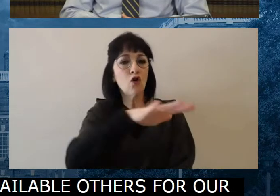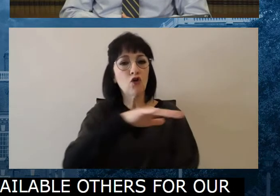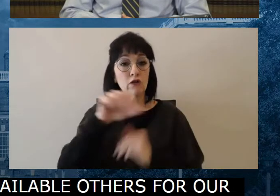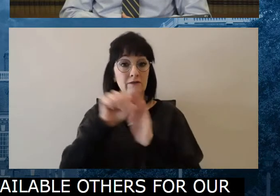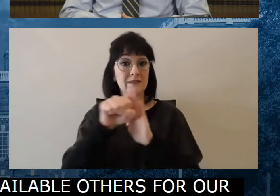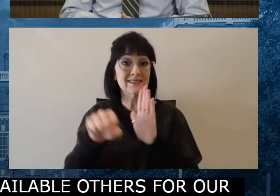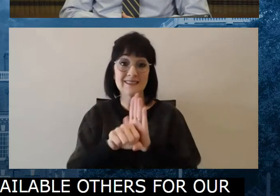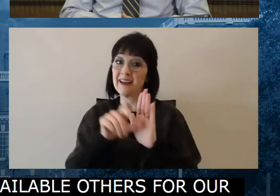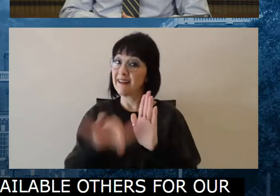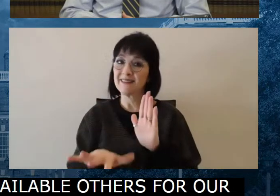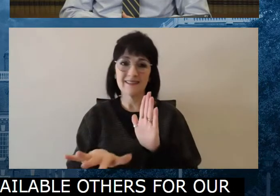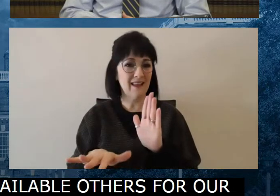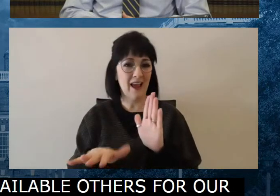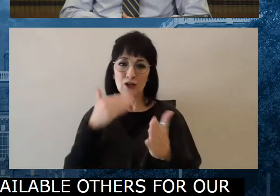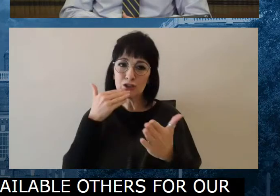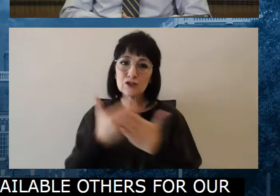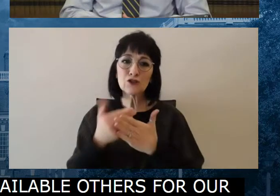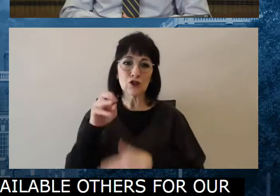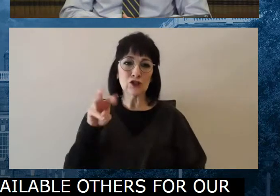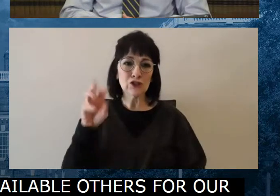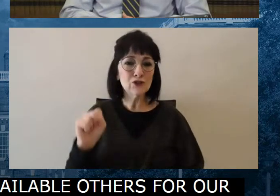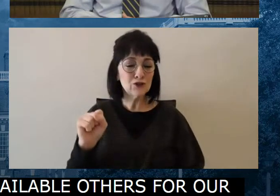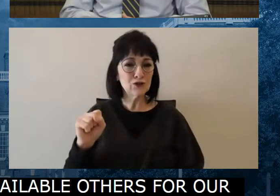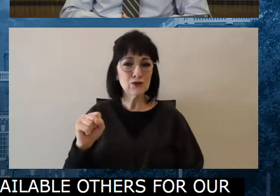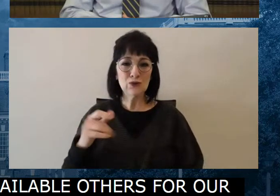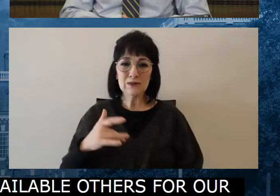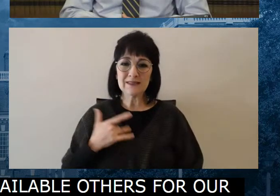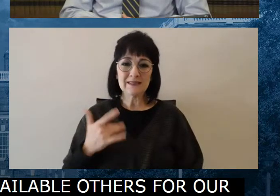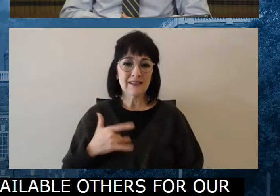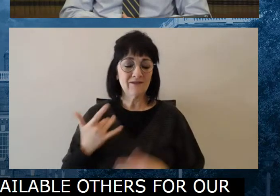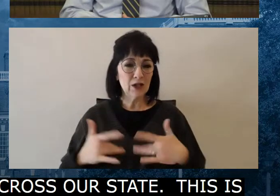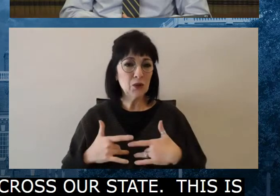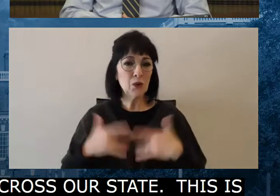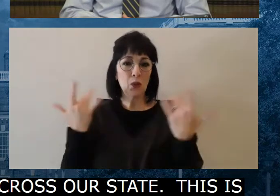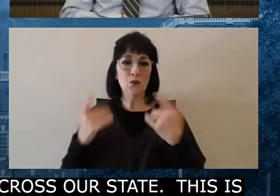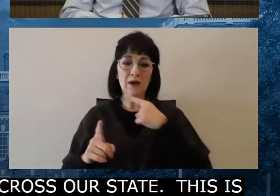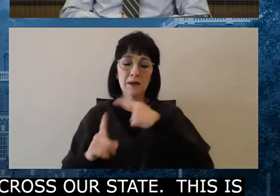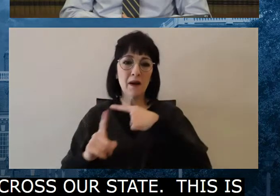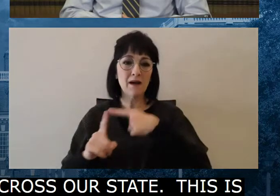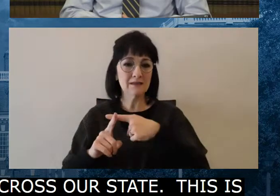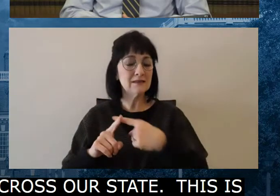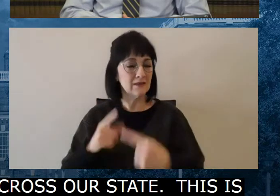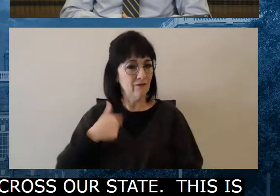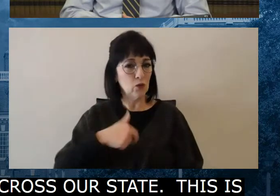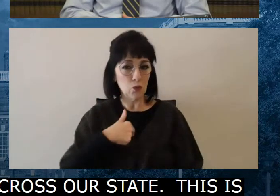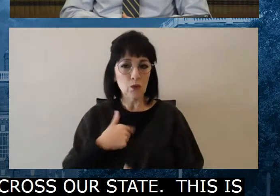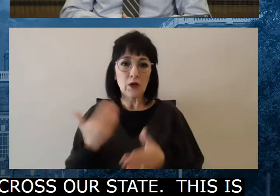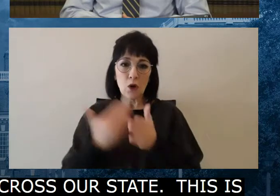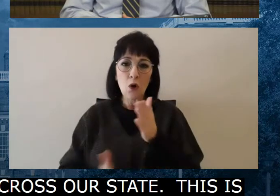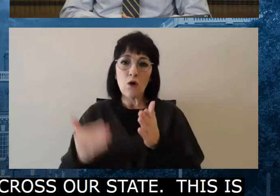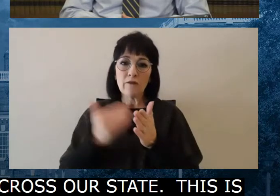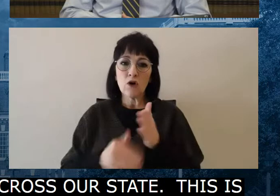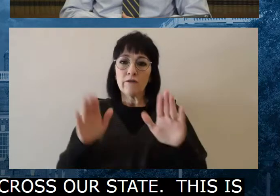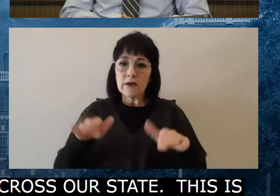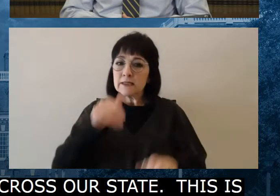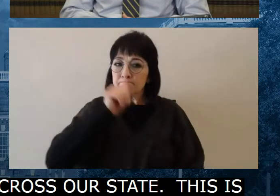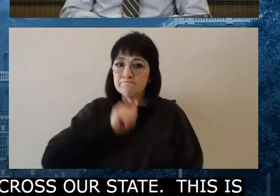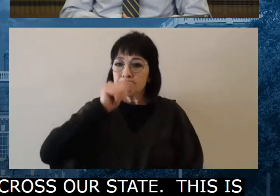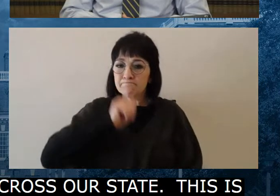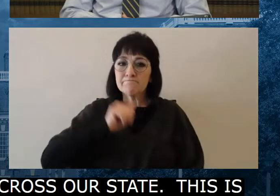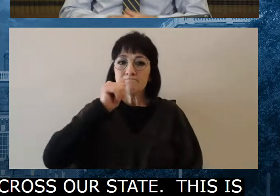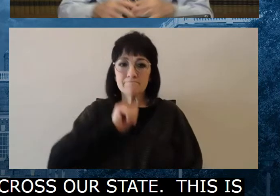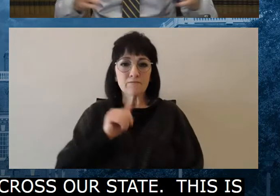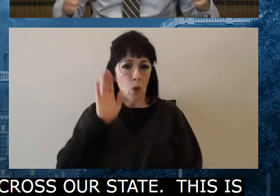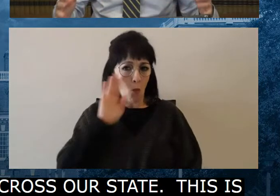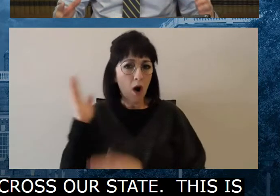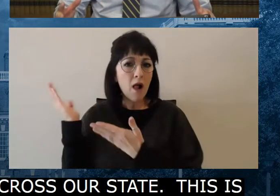news, really positive. We've been saying it for months that help was on the way with a single dose vaccine, and here it is.